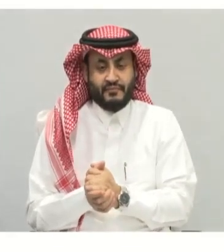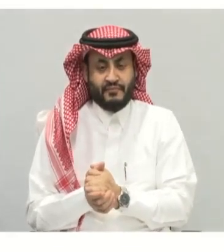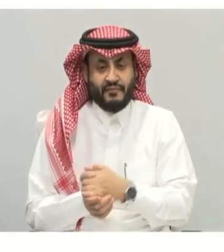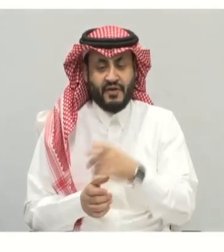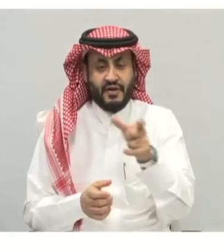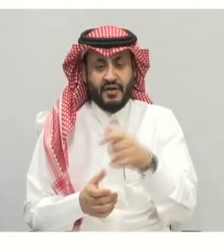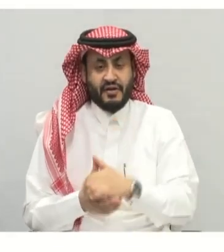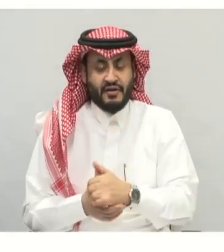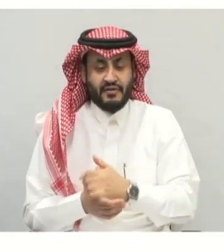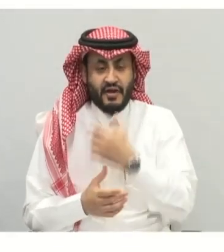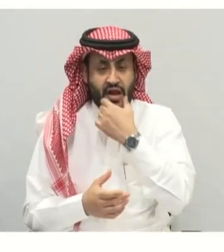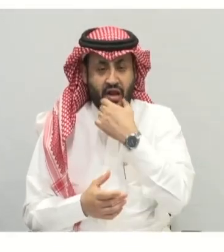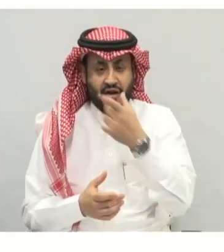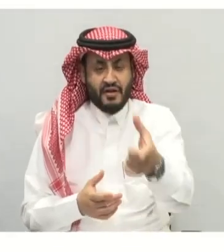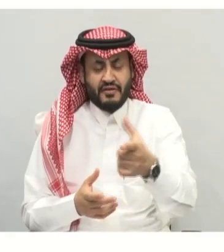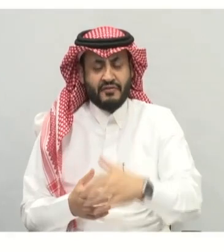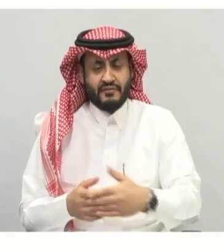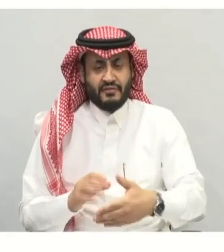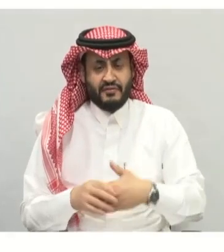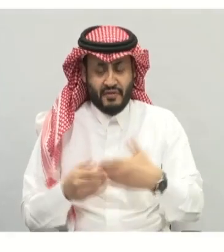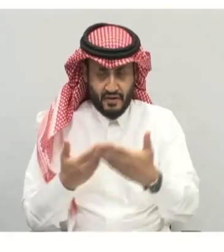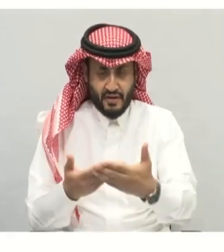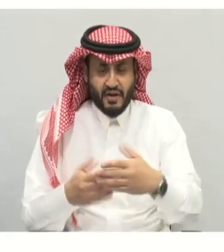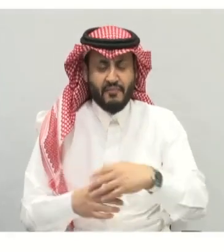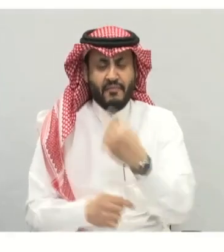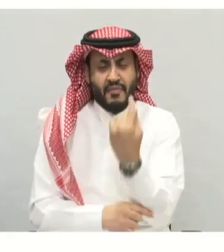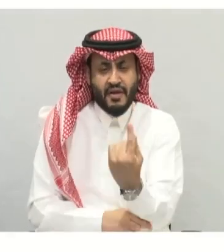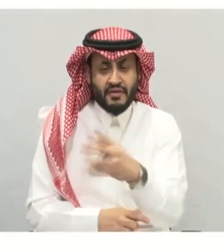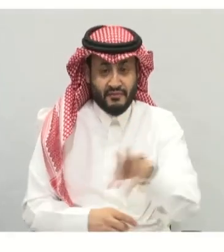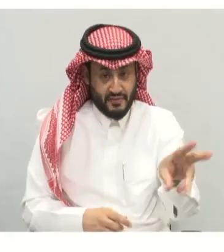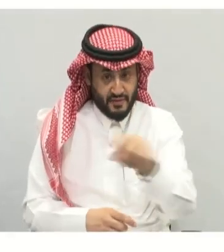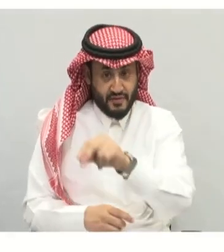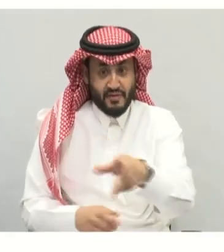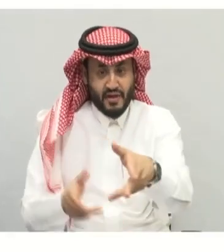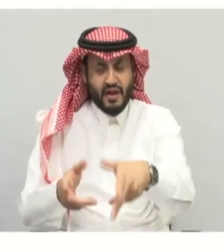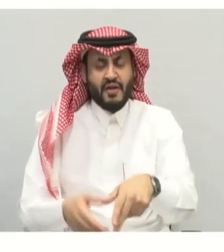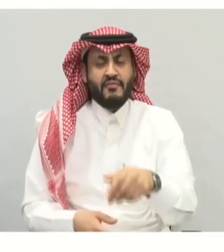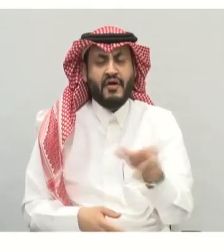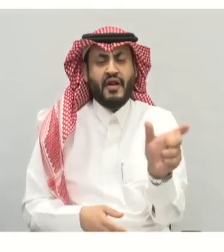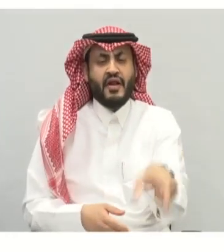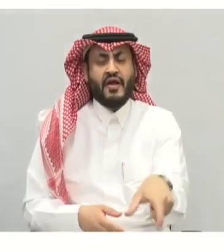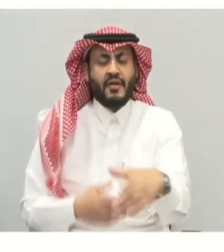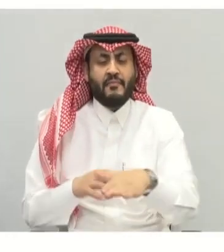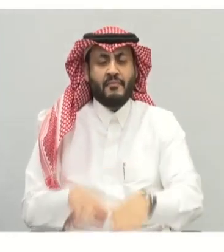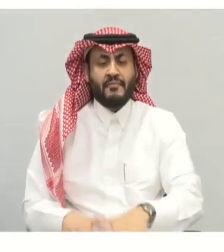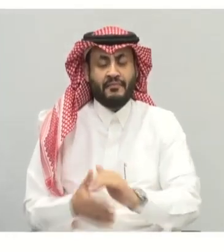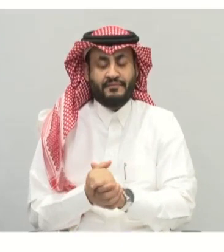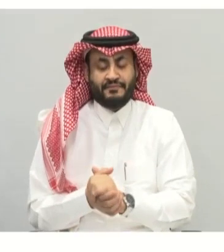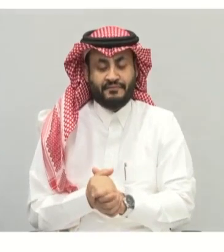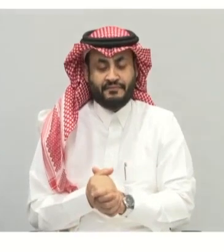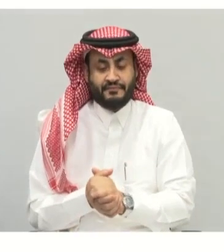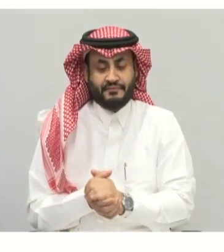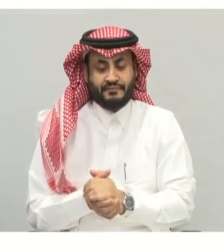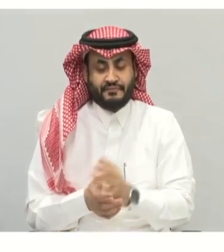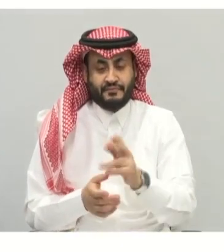and thank you and excuse me shows that you're imitating exactly what the local people do and also